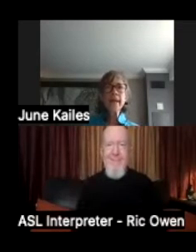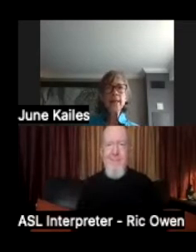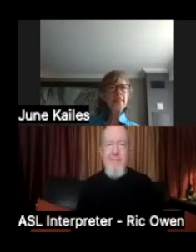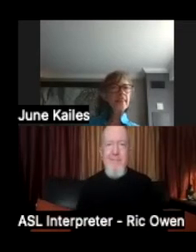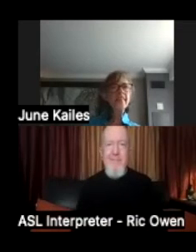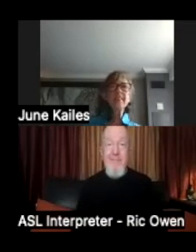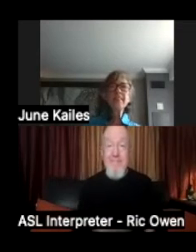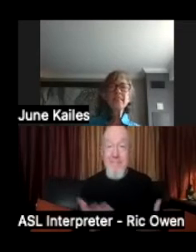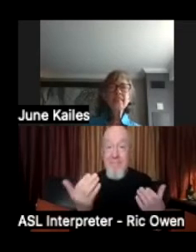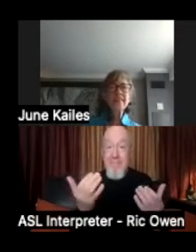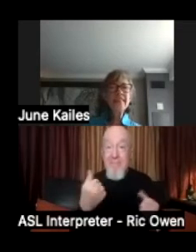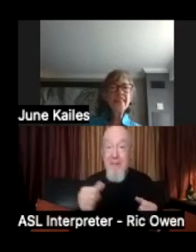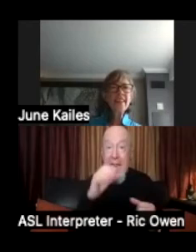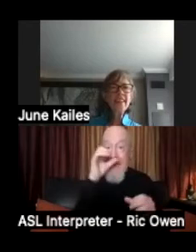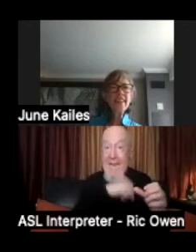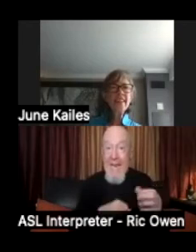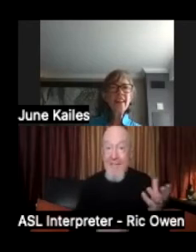Any guesses?